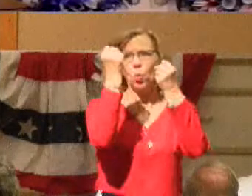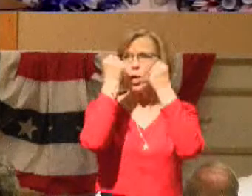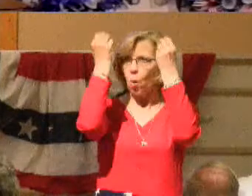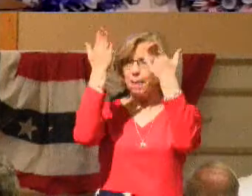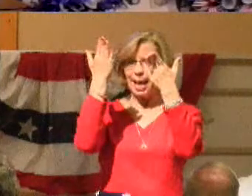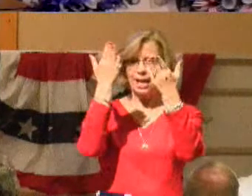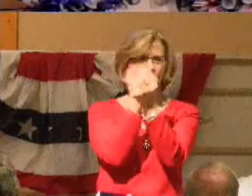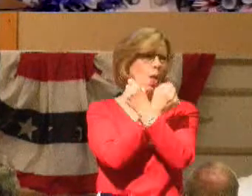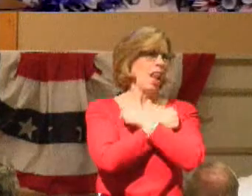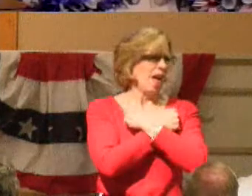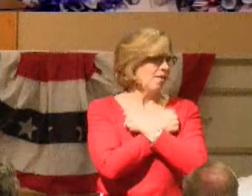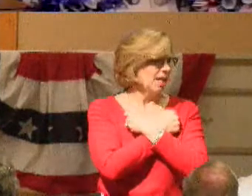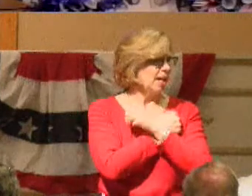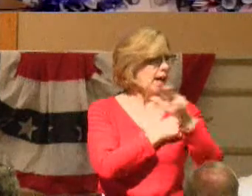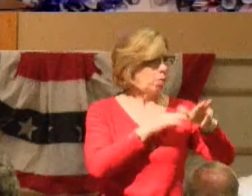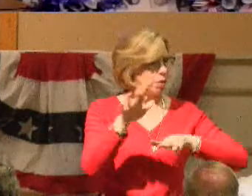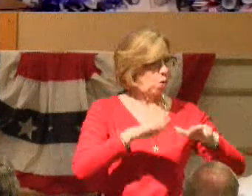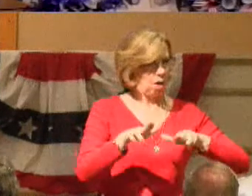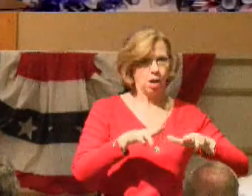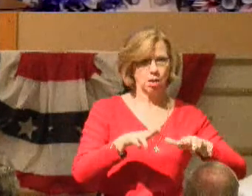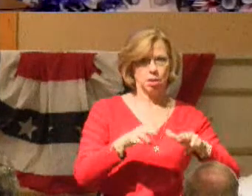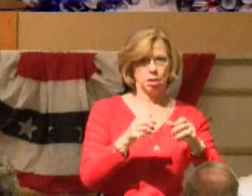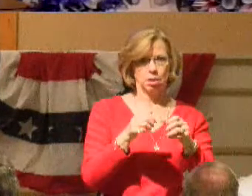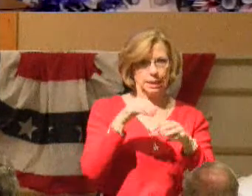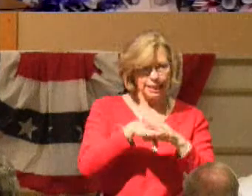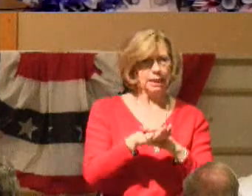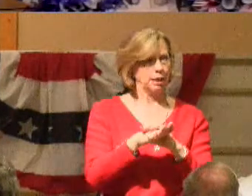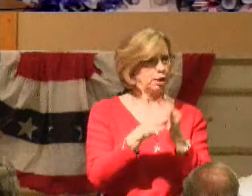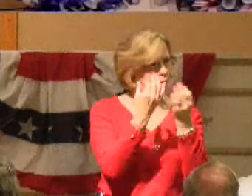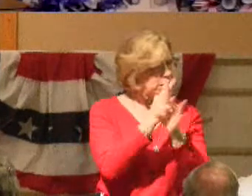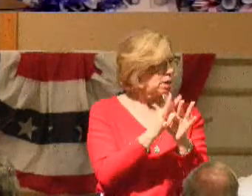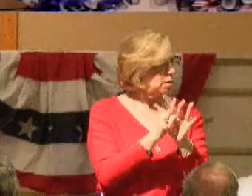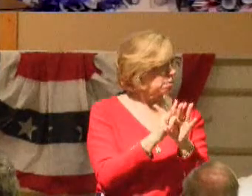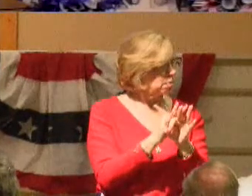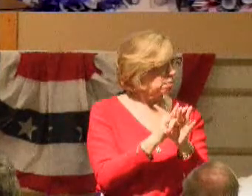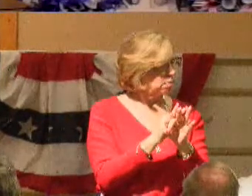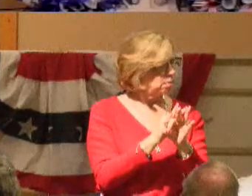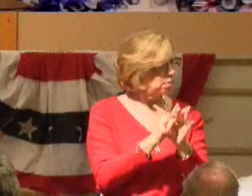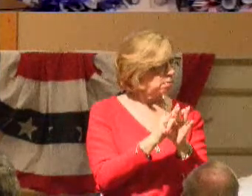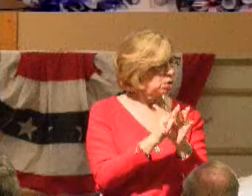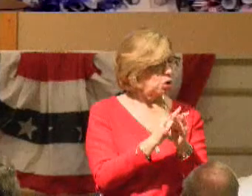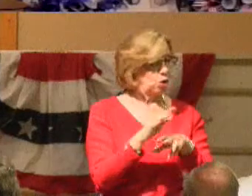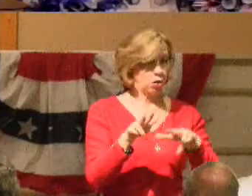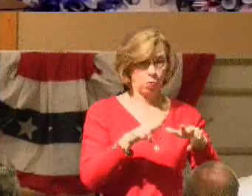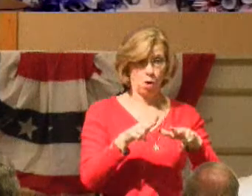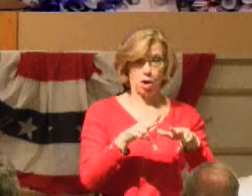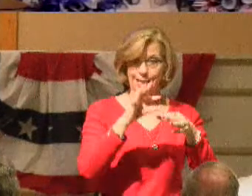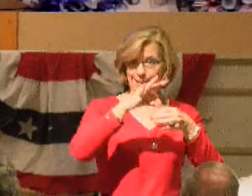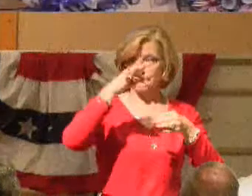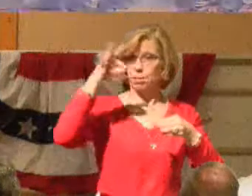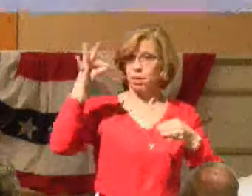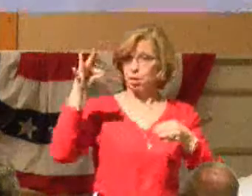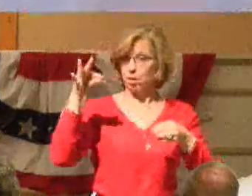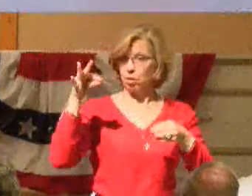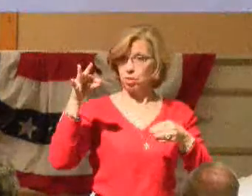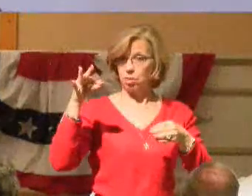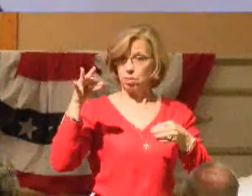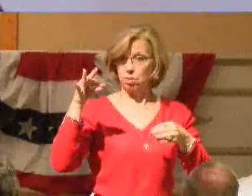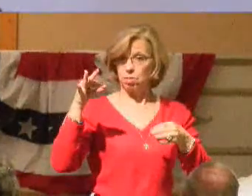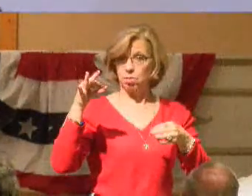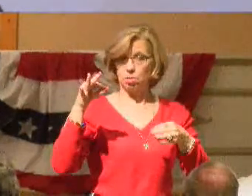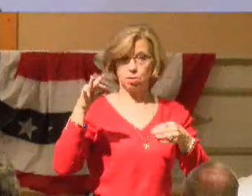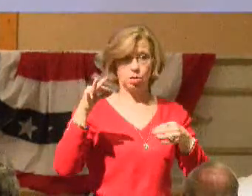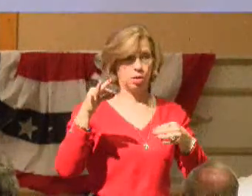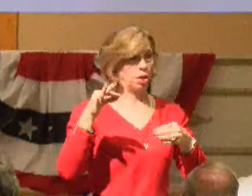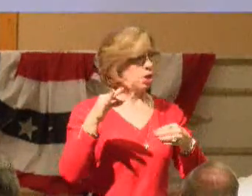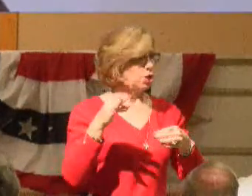it, and we walk in it. This I say then, walk in the Spirit, verse 16. You shall not fulfill